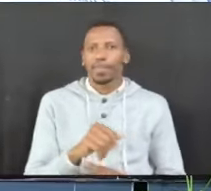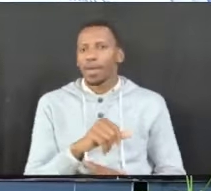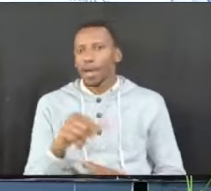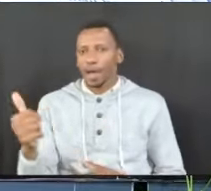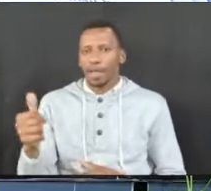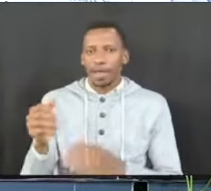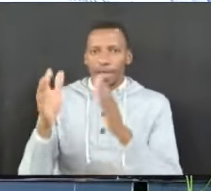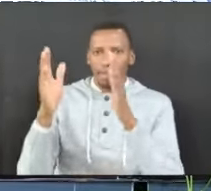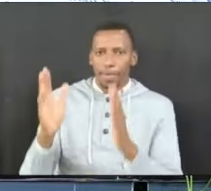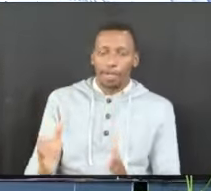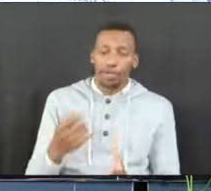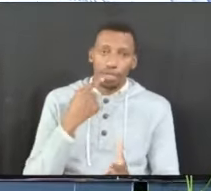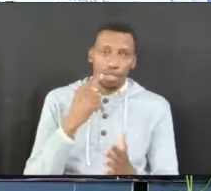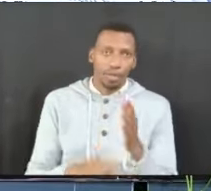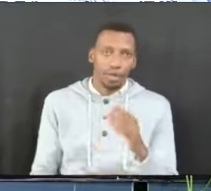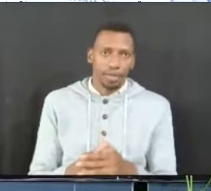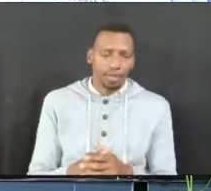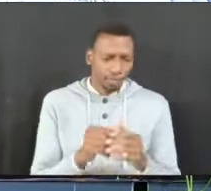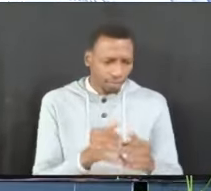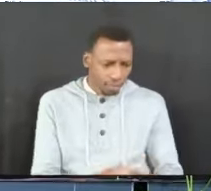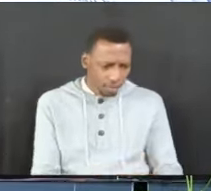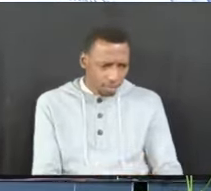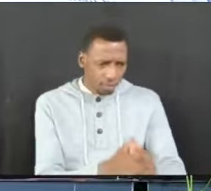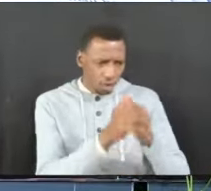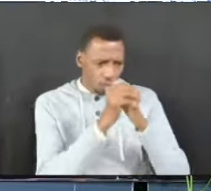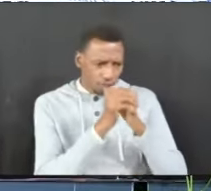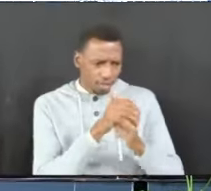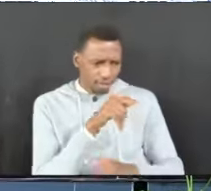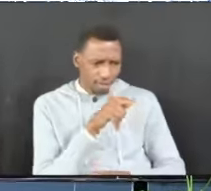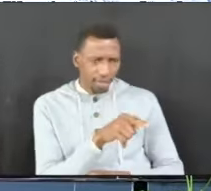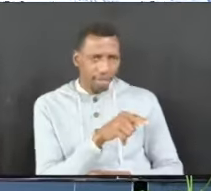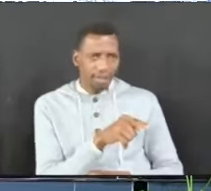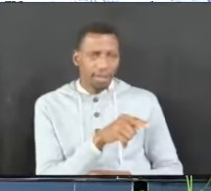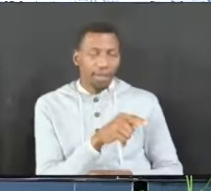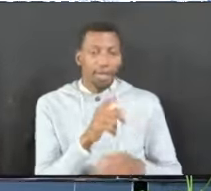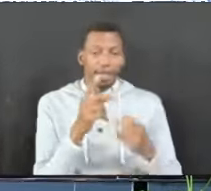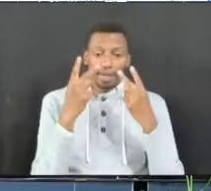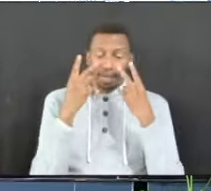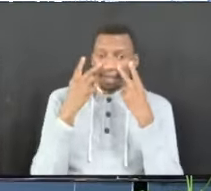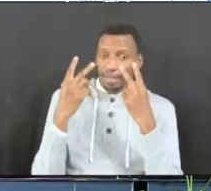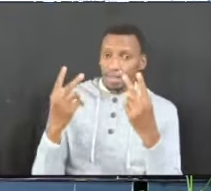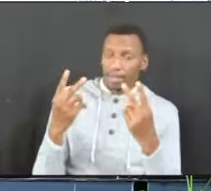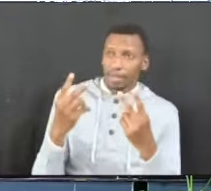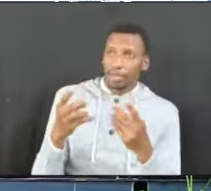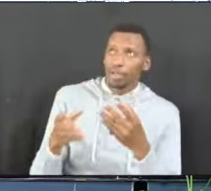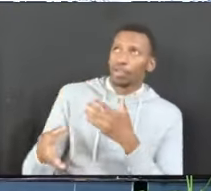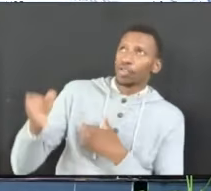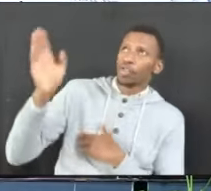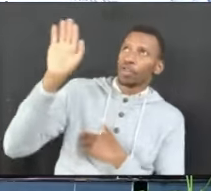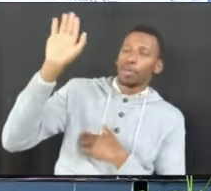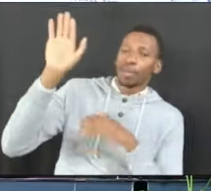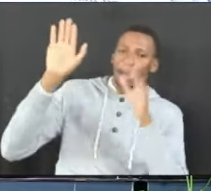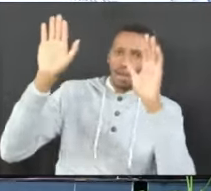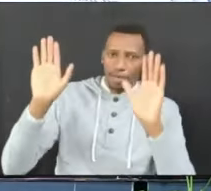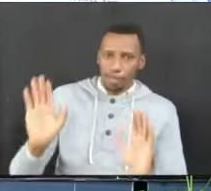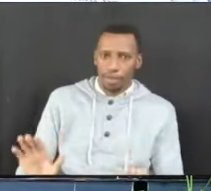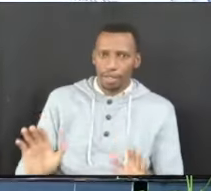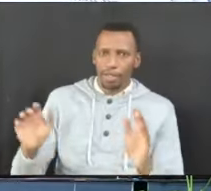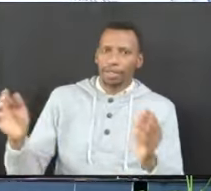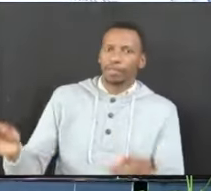about worship says, worship is seeing what God is worth and giving